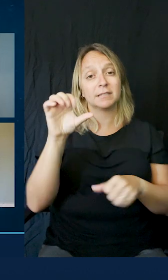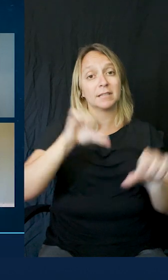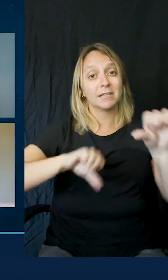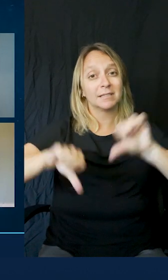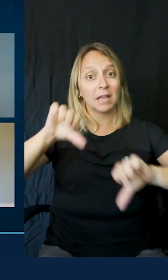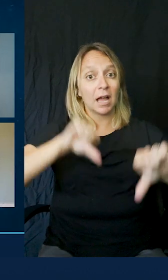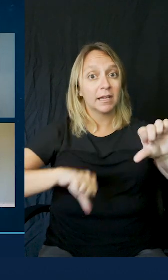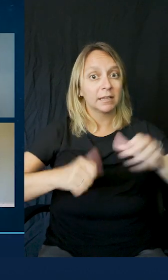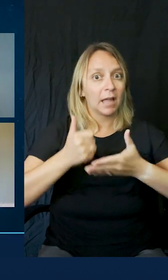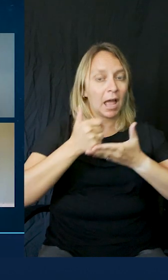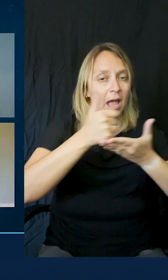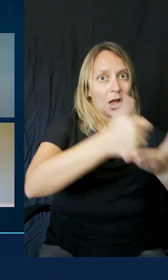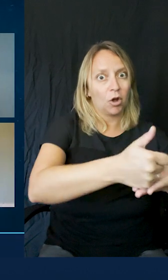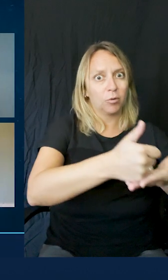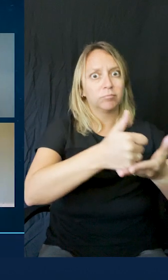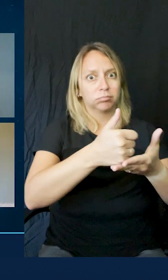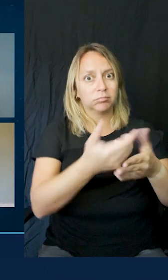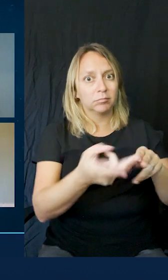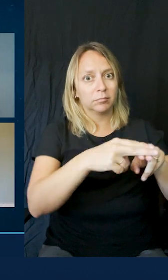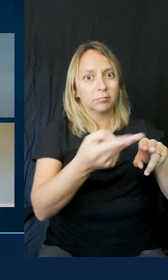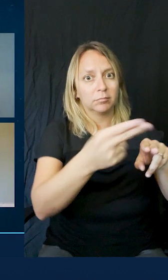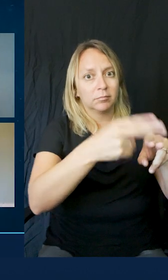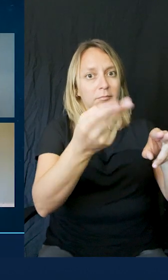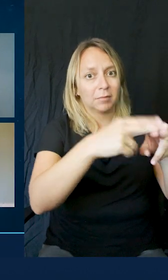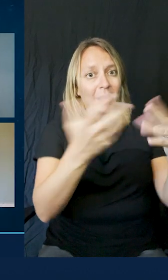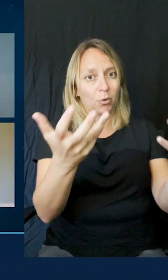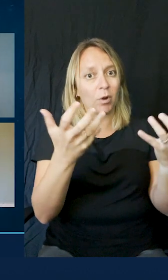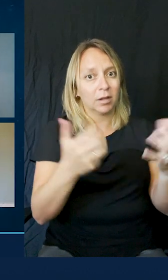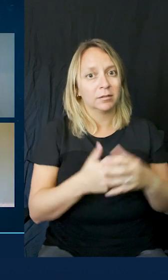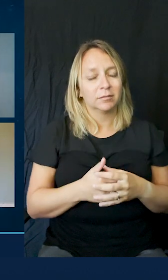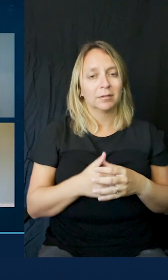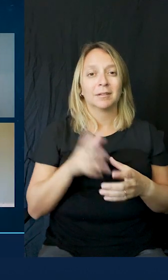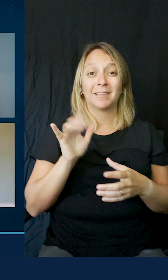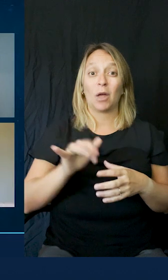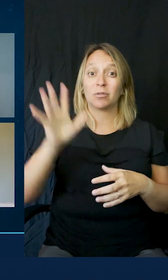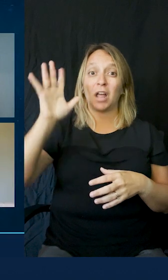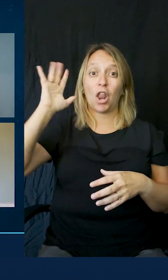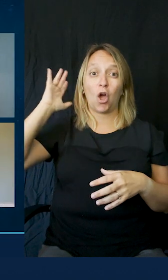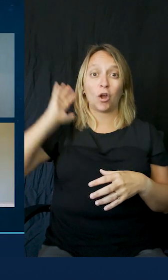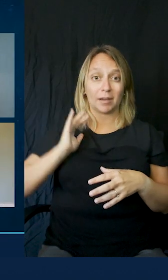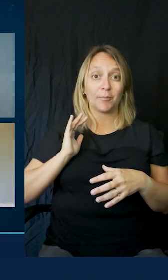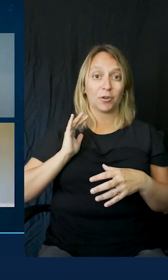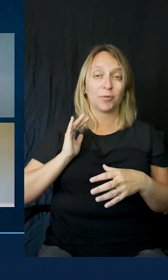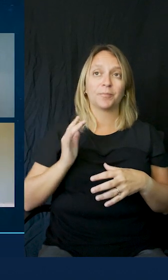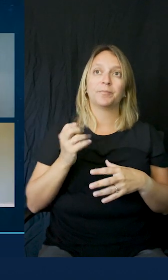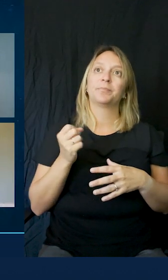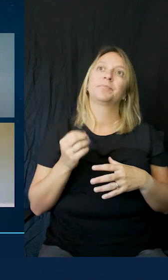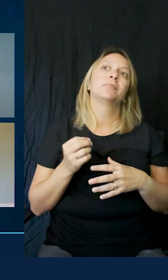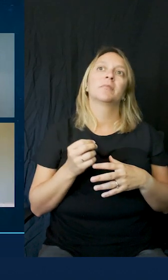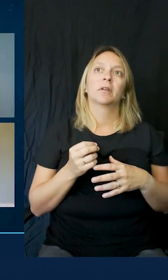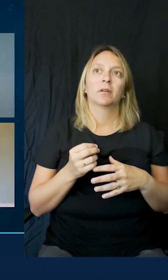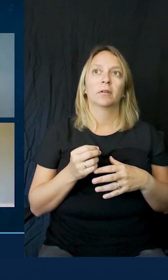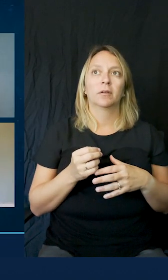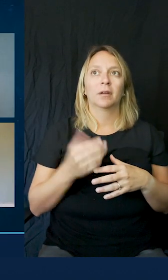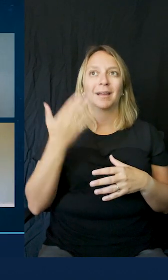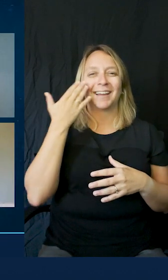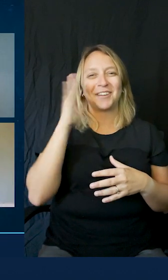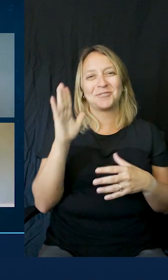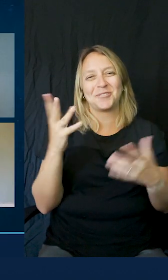help recover the population. That was a long time ago, so I don't